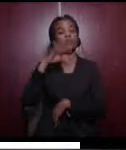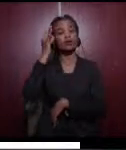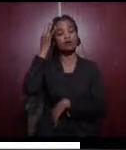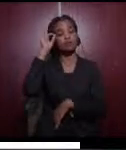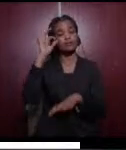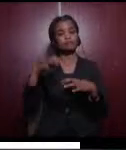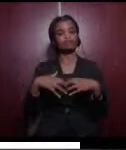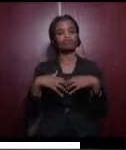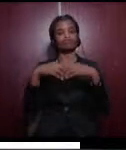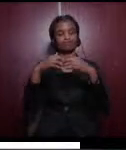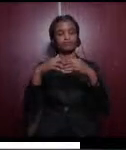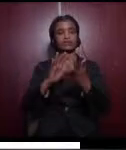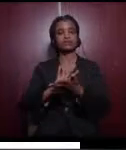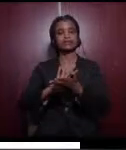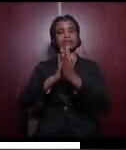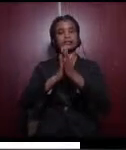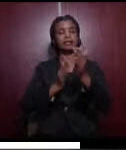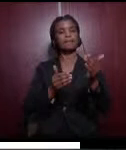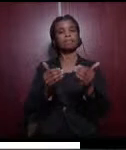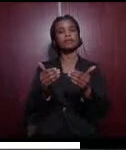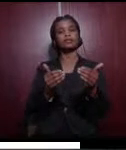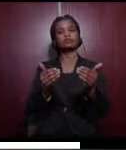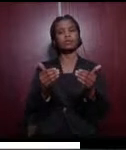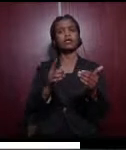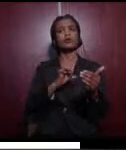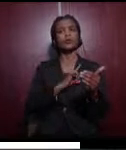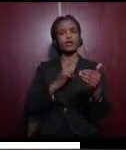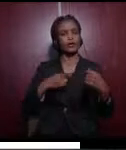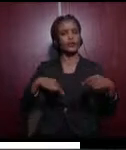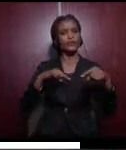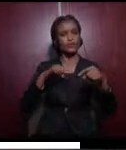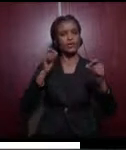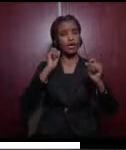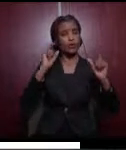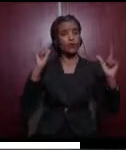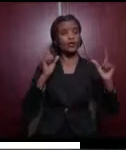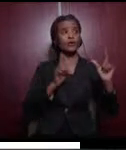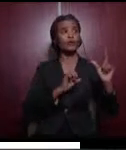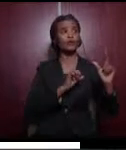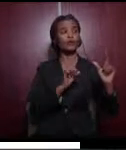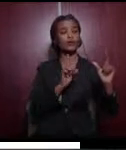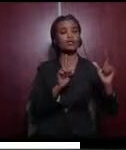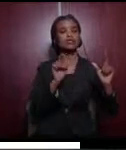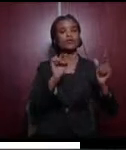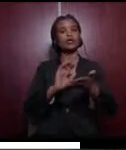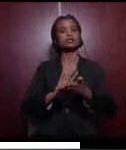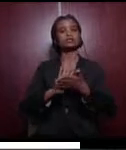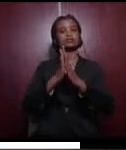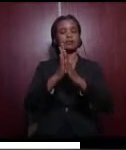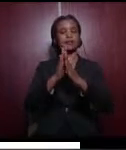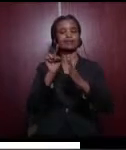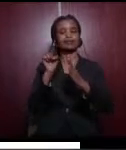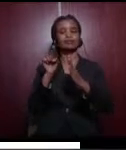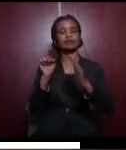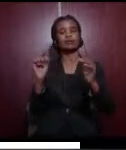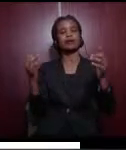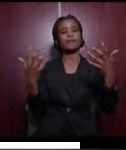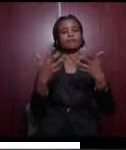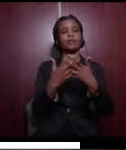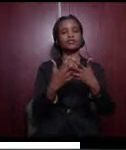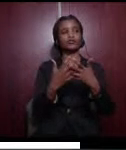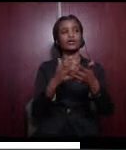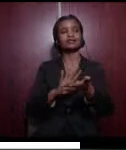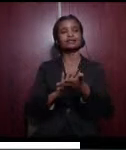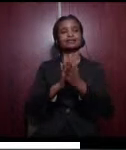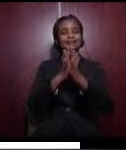think all of us, we might be aware now, because disasters have always been declared in line with Disaster Management Act from the year